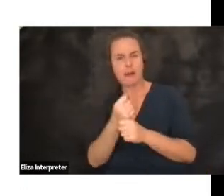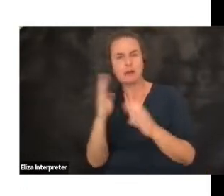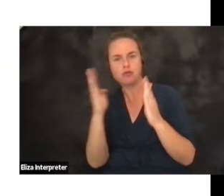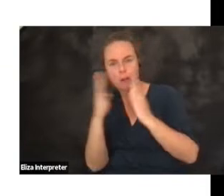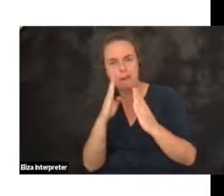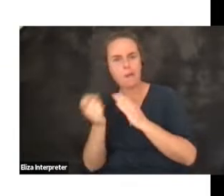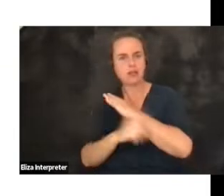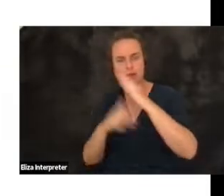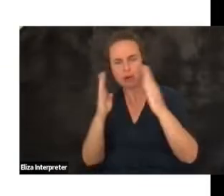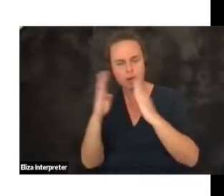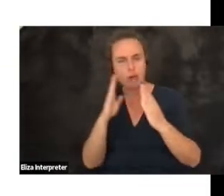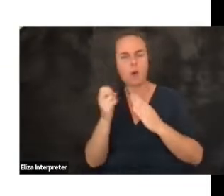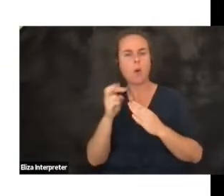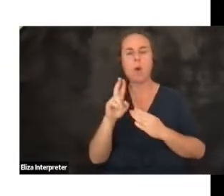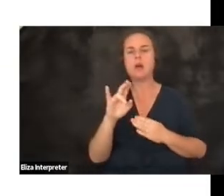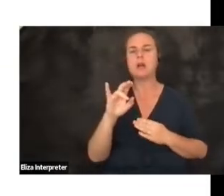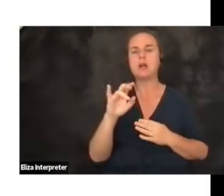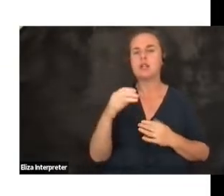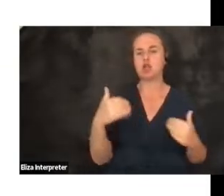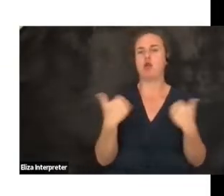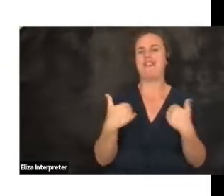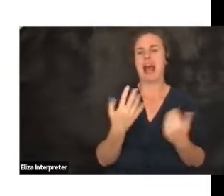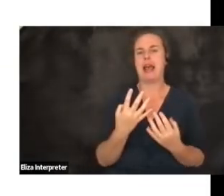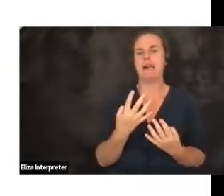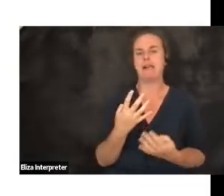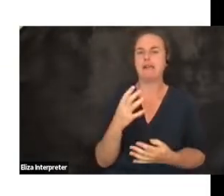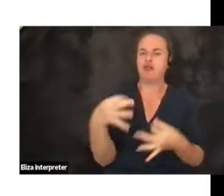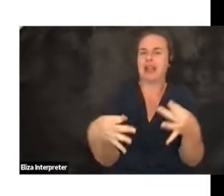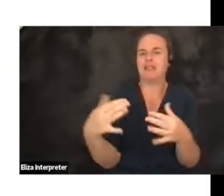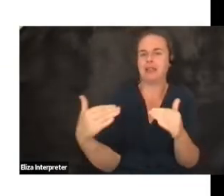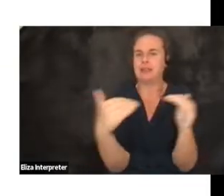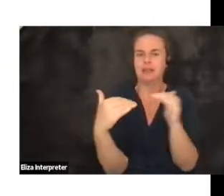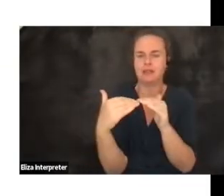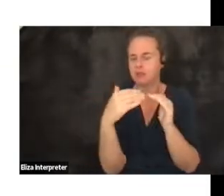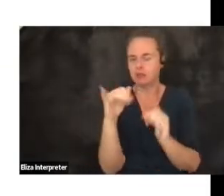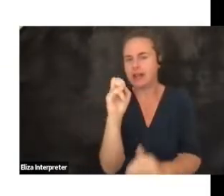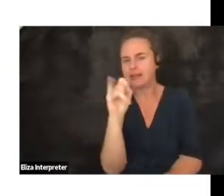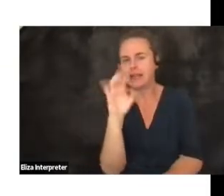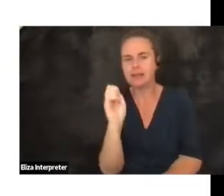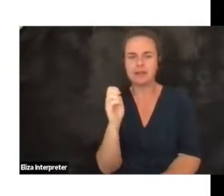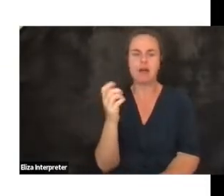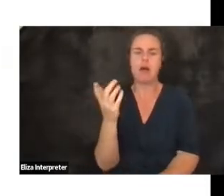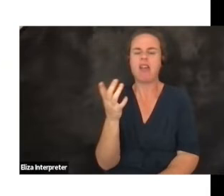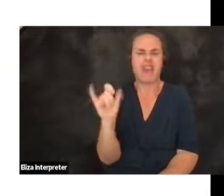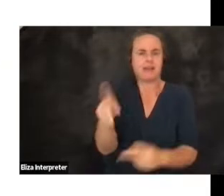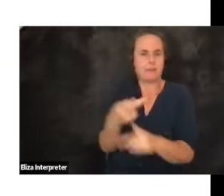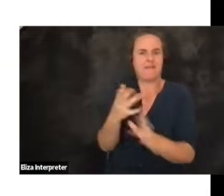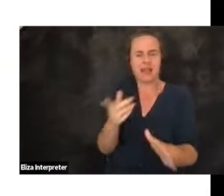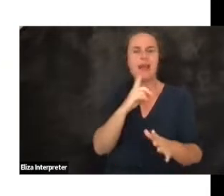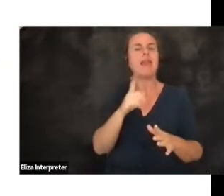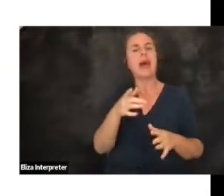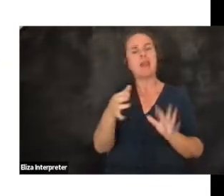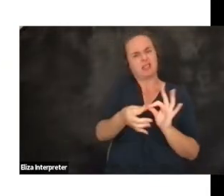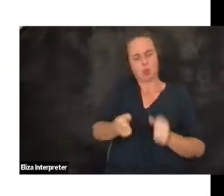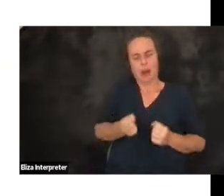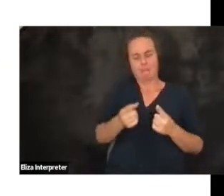and even juvenile justice kind of trouble that might be associated with impulse control issues. So then on the right,